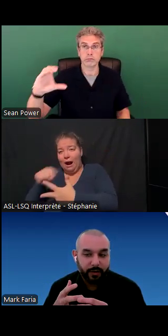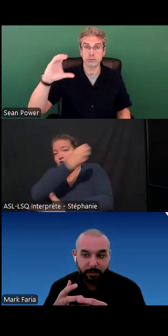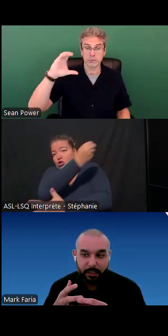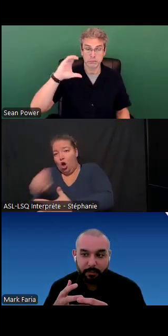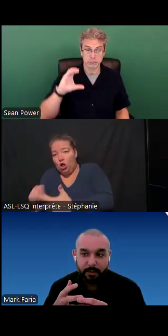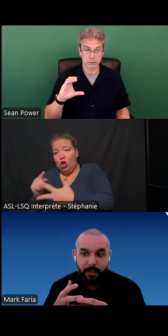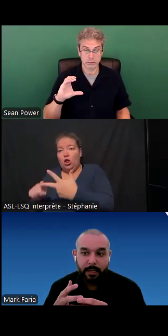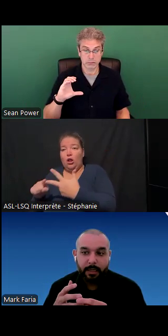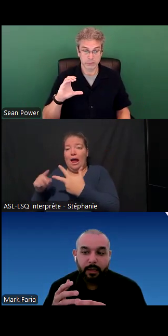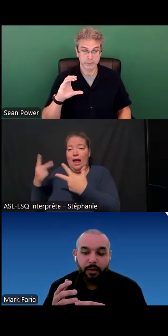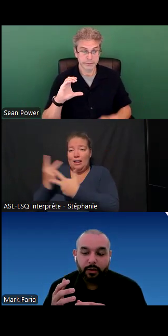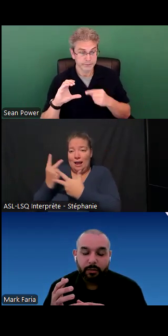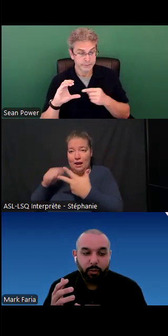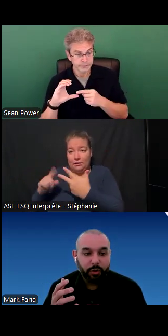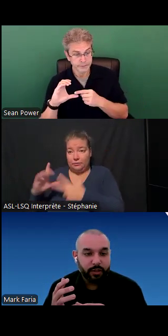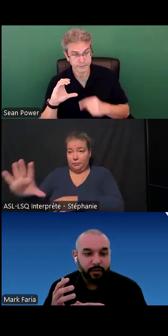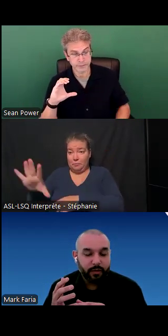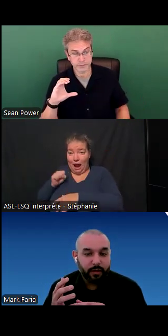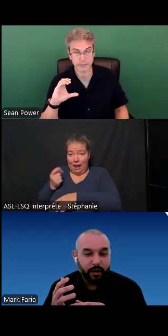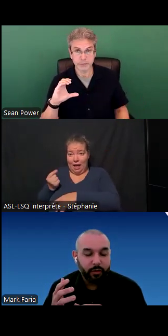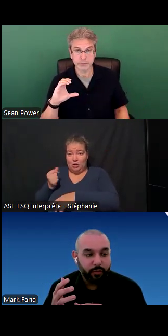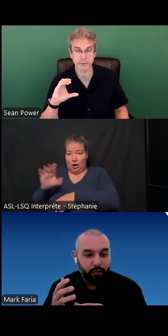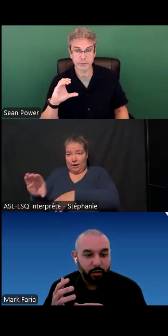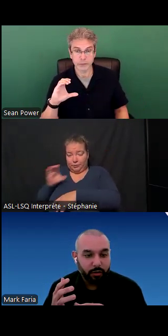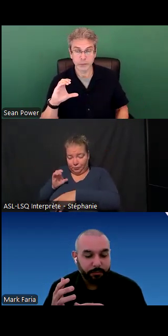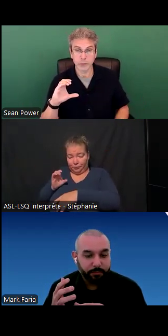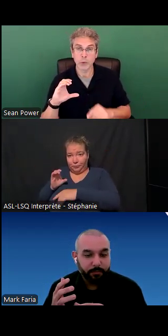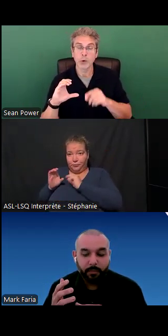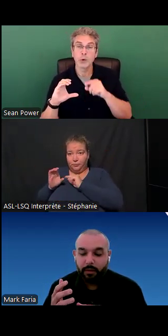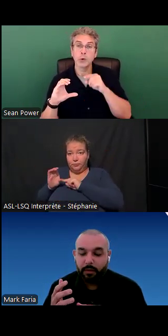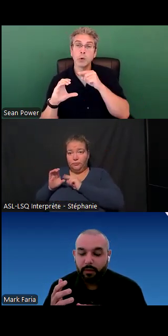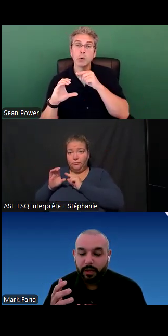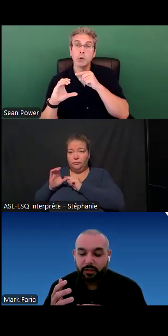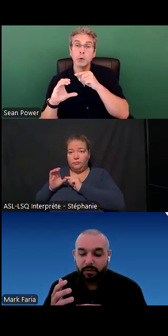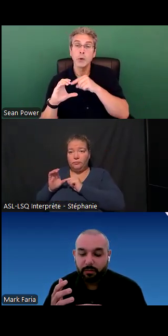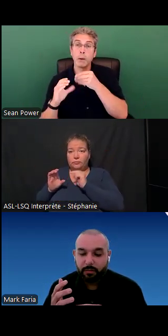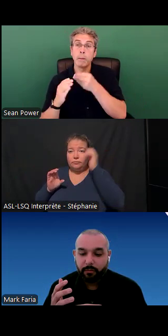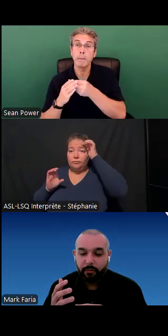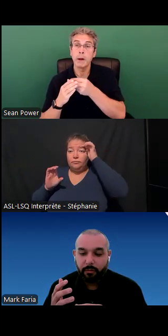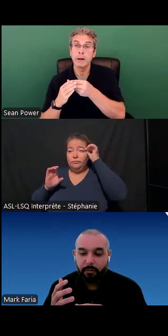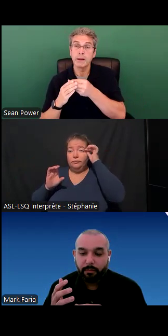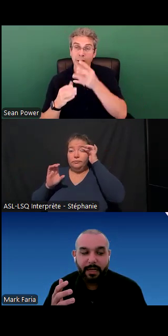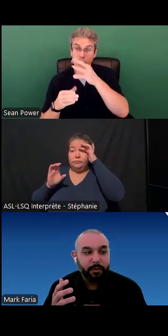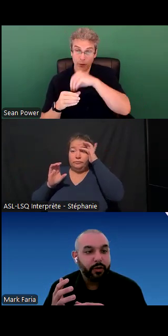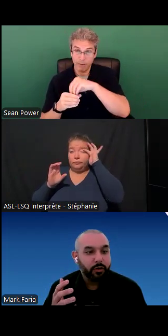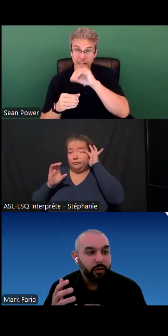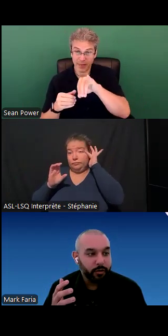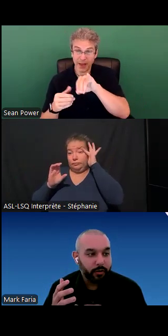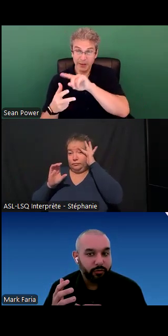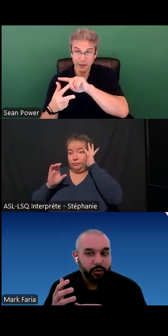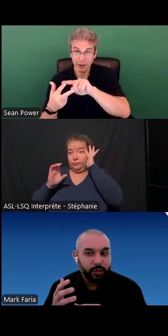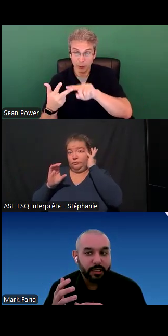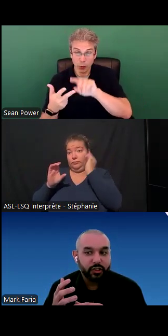and investment income. The portion of the withdrawal that is made up of your